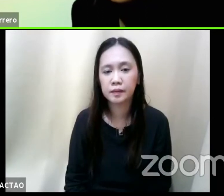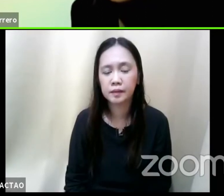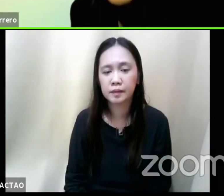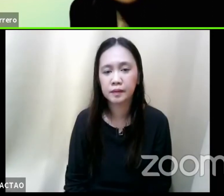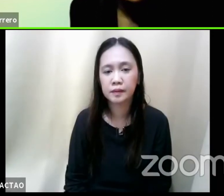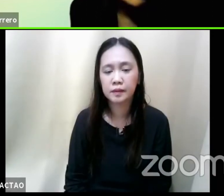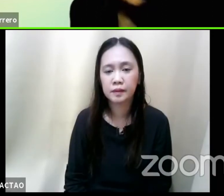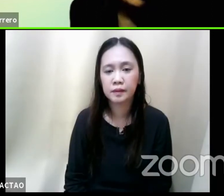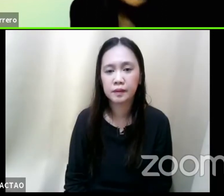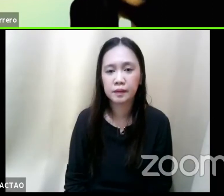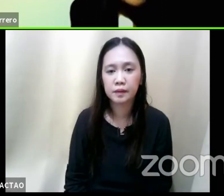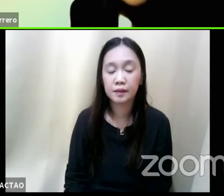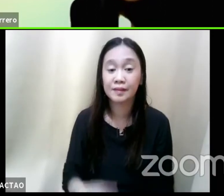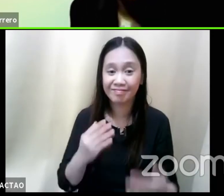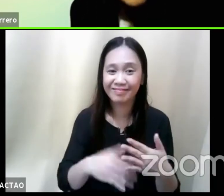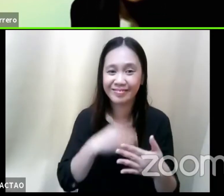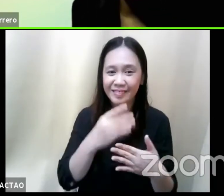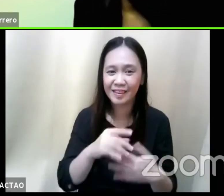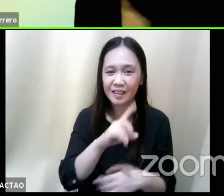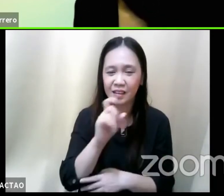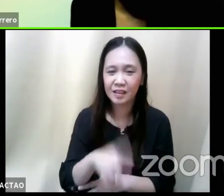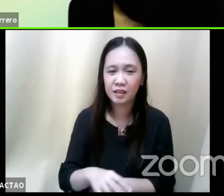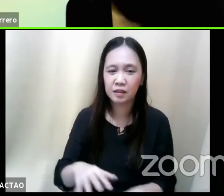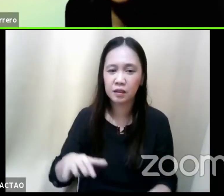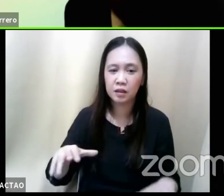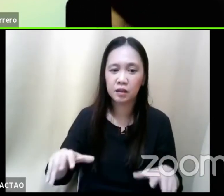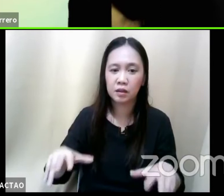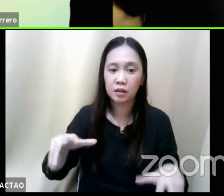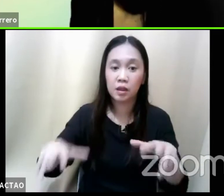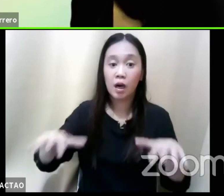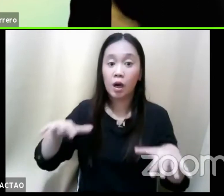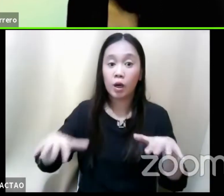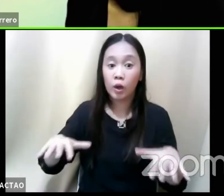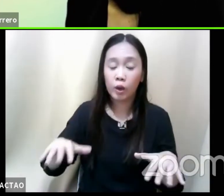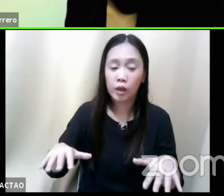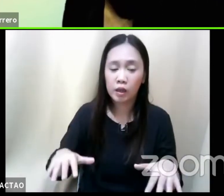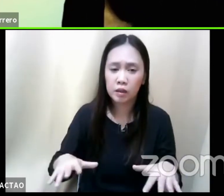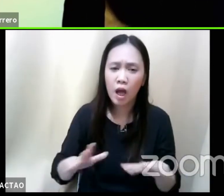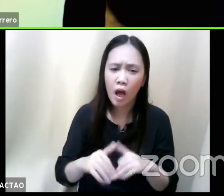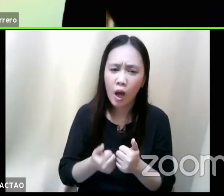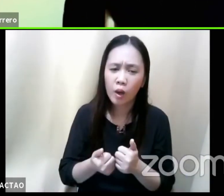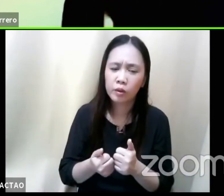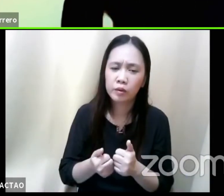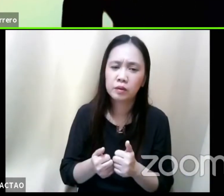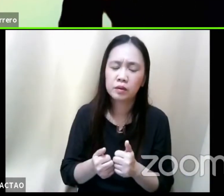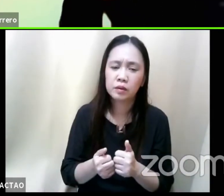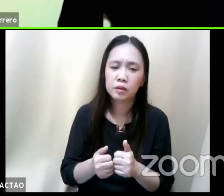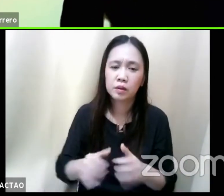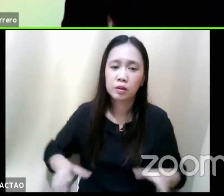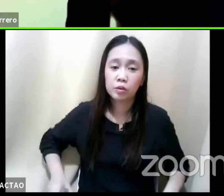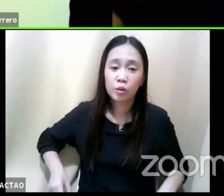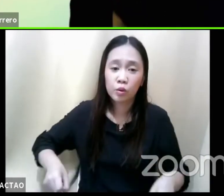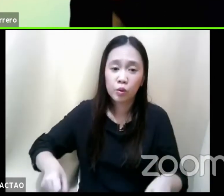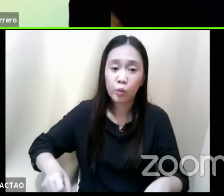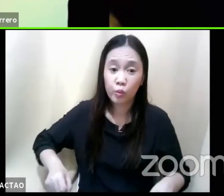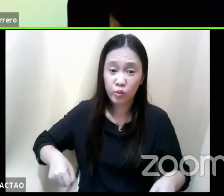Ngayon po, Teacher Mark, follow up naman daw po doon sa earthquake question po. Paano naman ang isang wheelchair user hindi